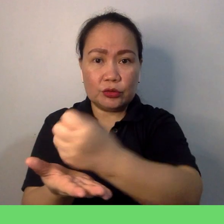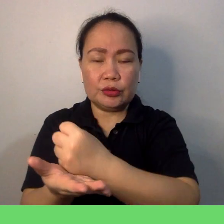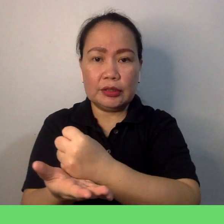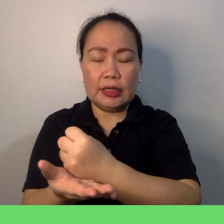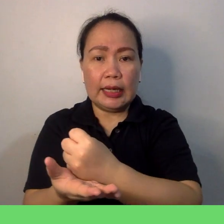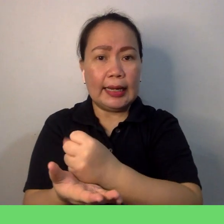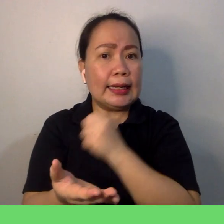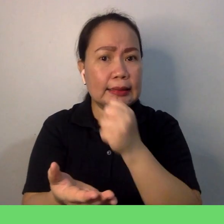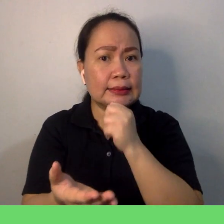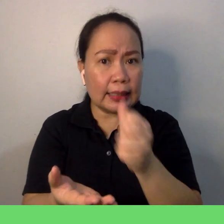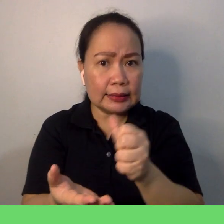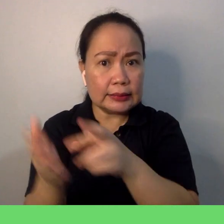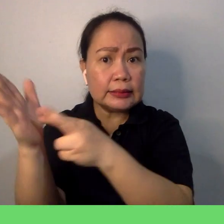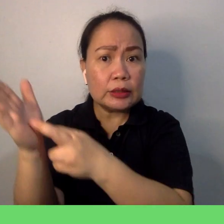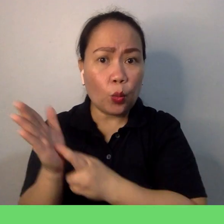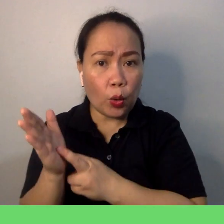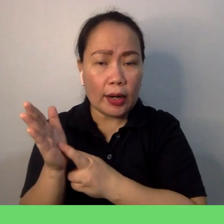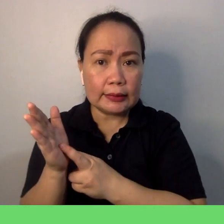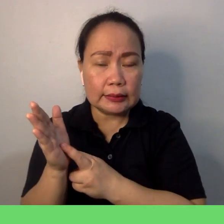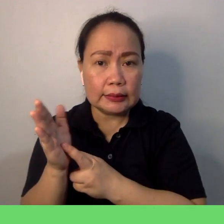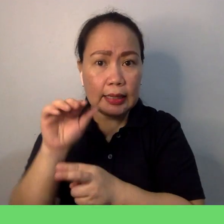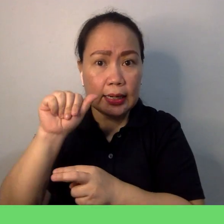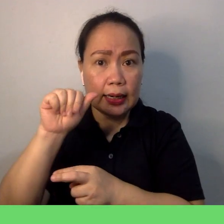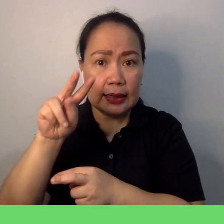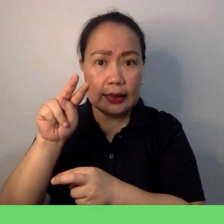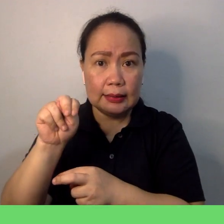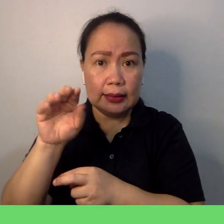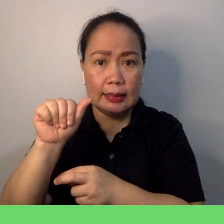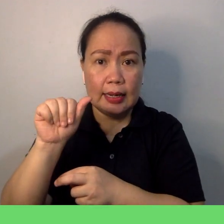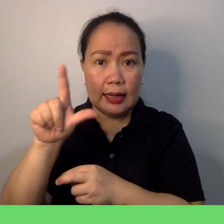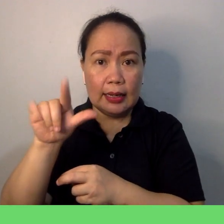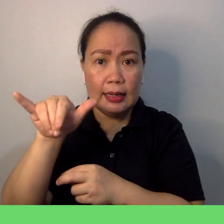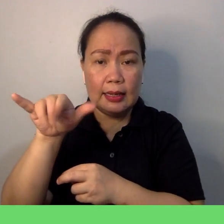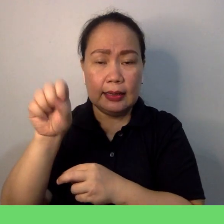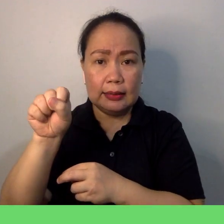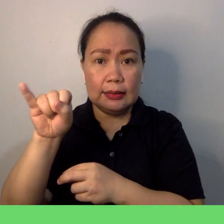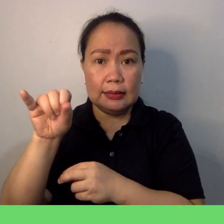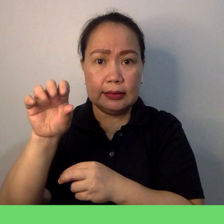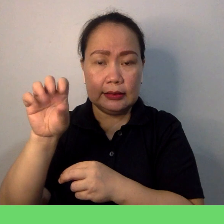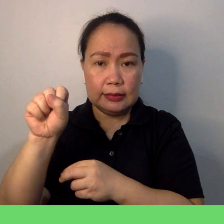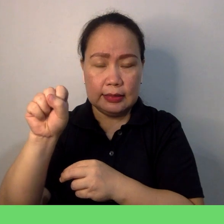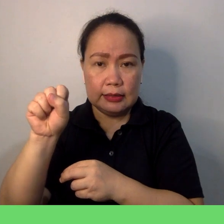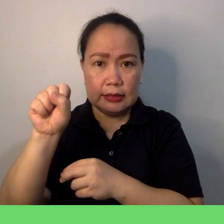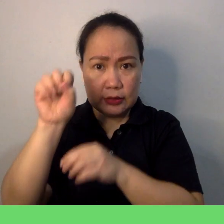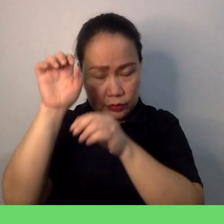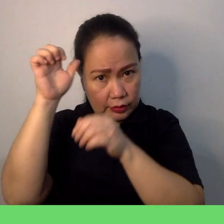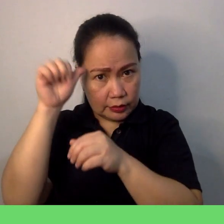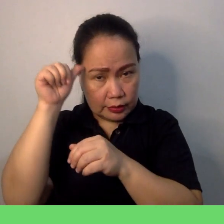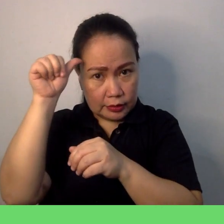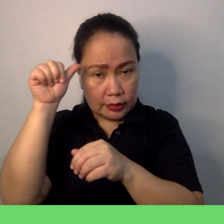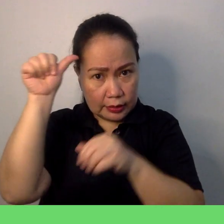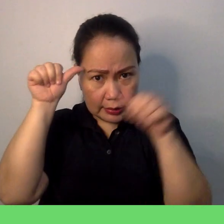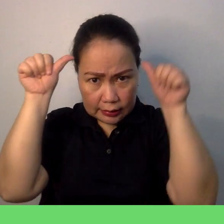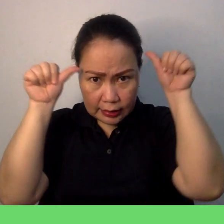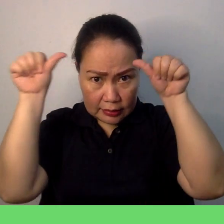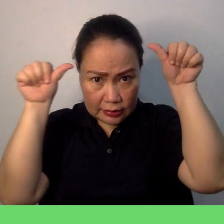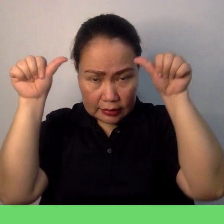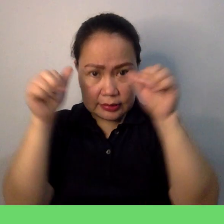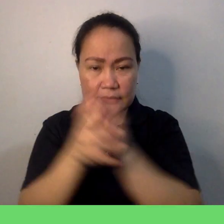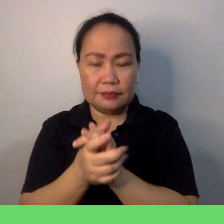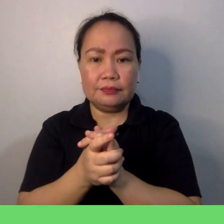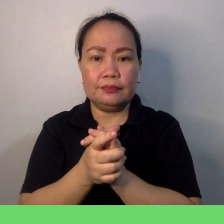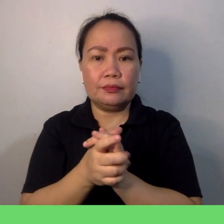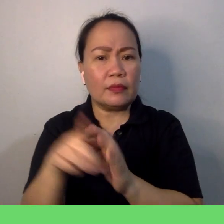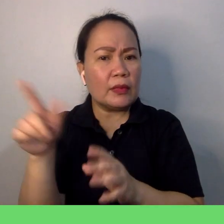dapat hindi mag-require siya ng analysis. If it does not require an analysis, then that is not